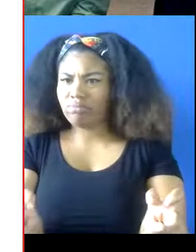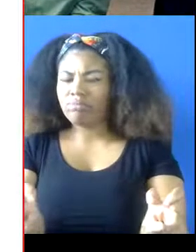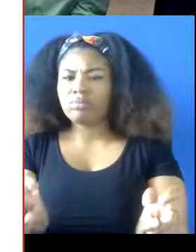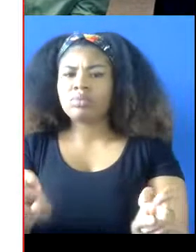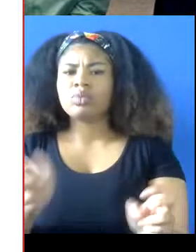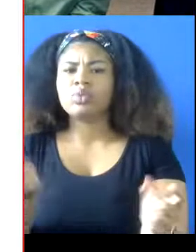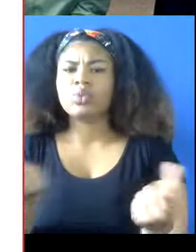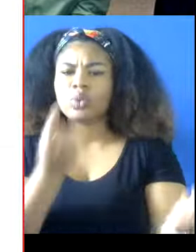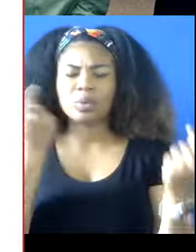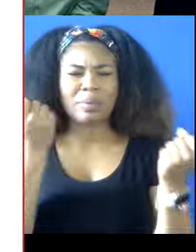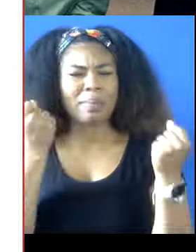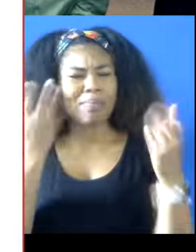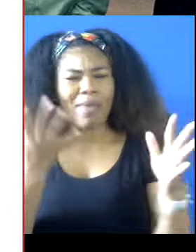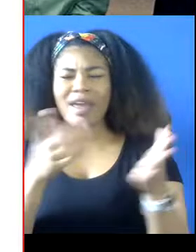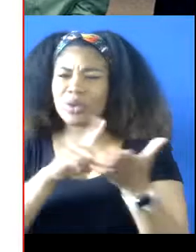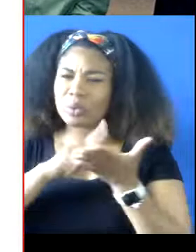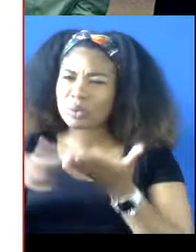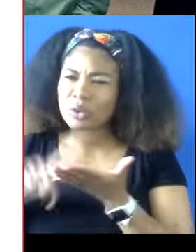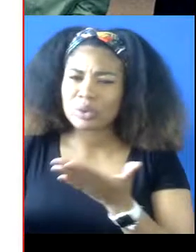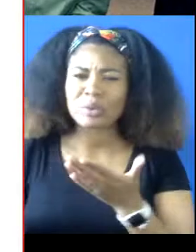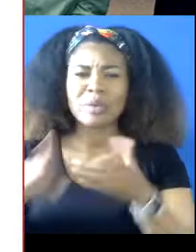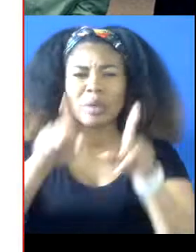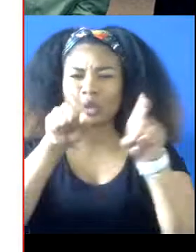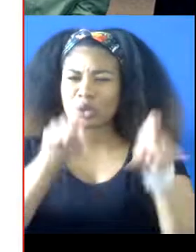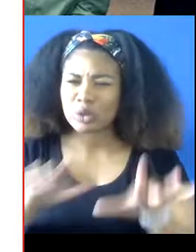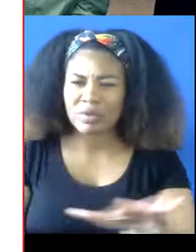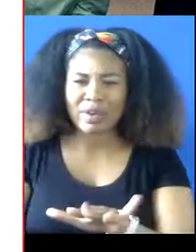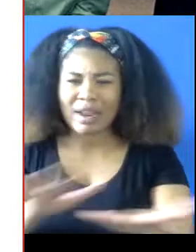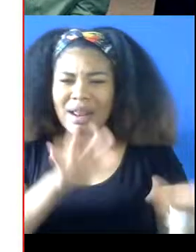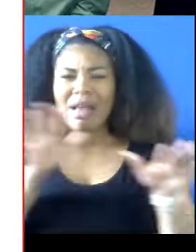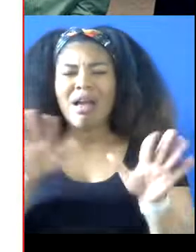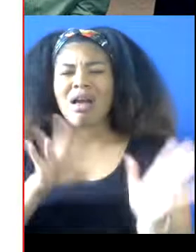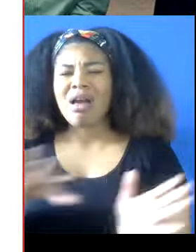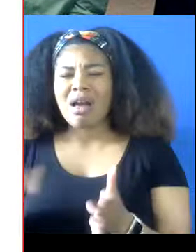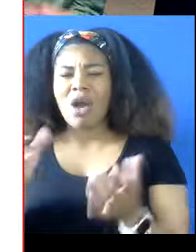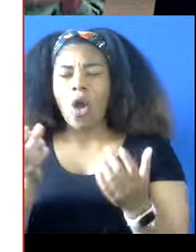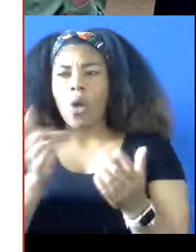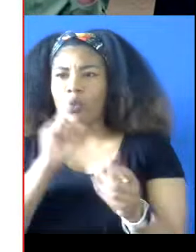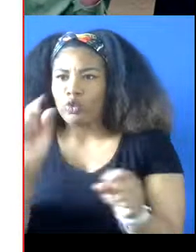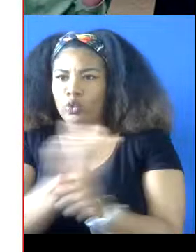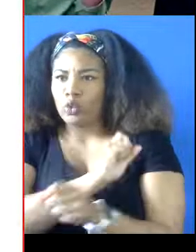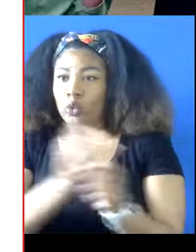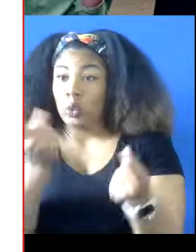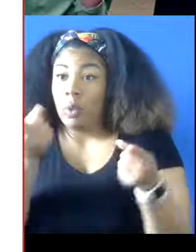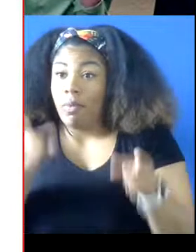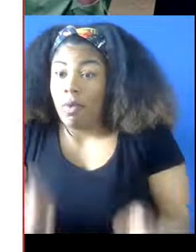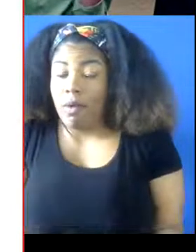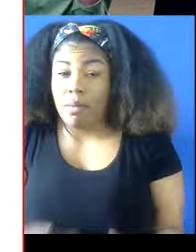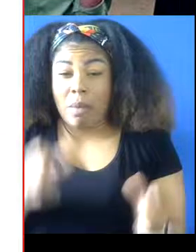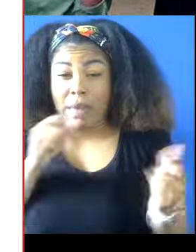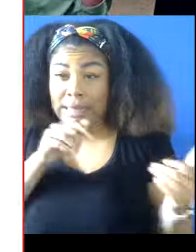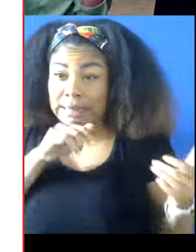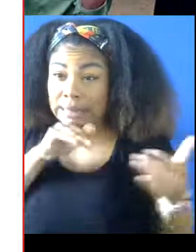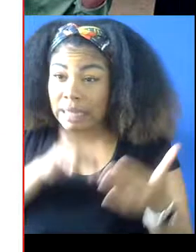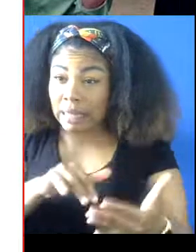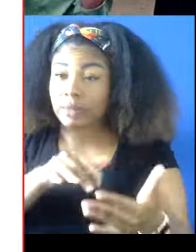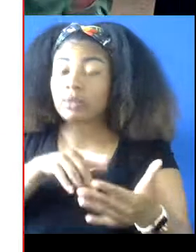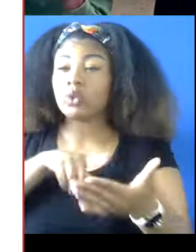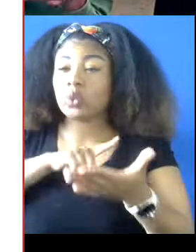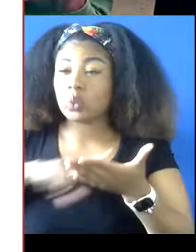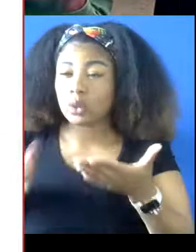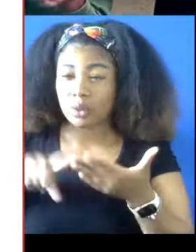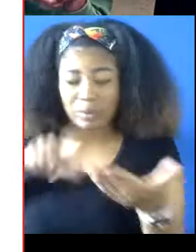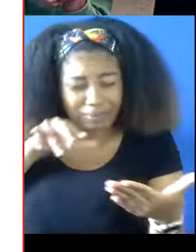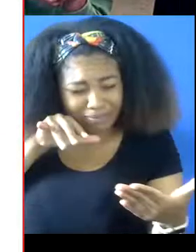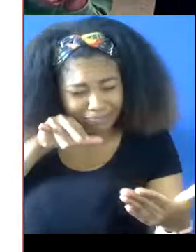surveys on it. So then we really started to dig into the research, right? Because as we started to look at lesson plan design,